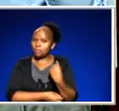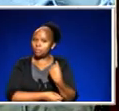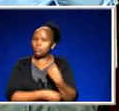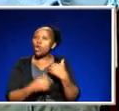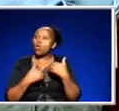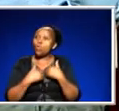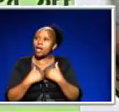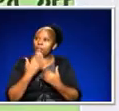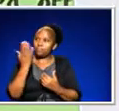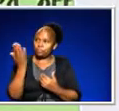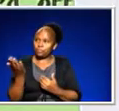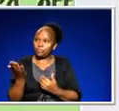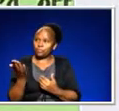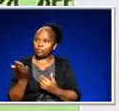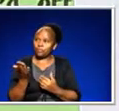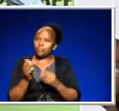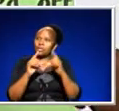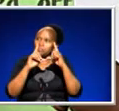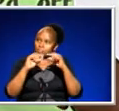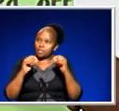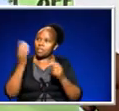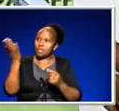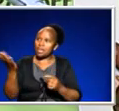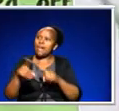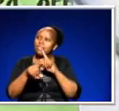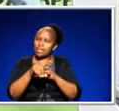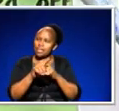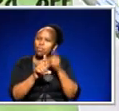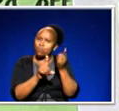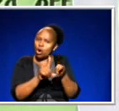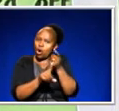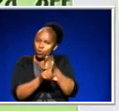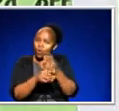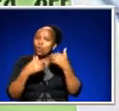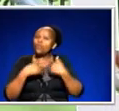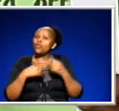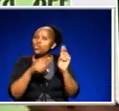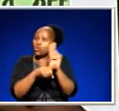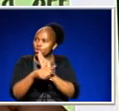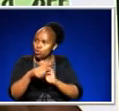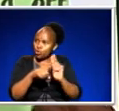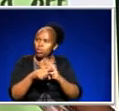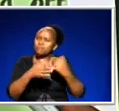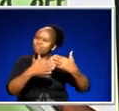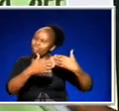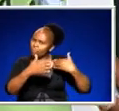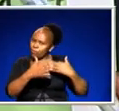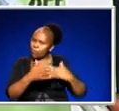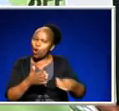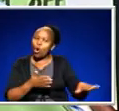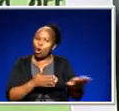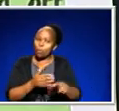we have this statement here. When rounding off, we use the previous